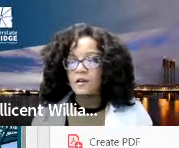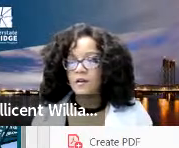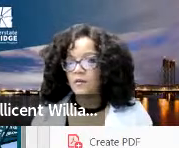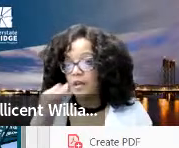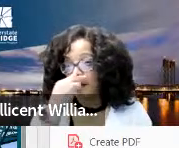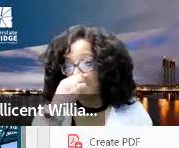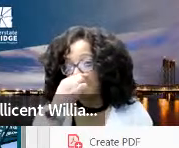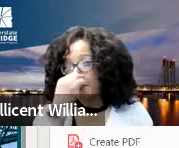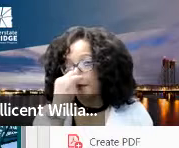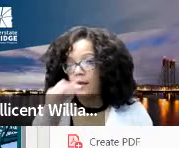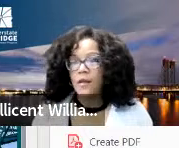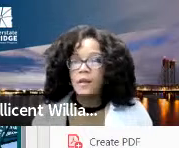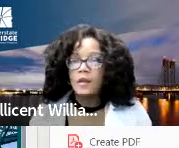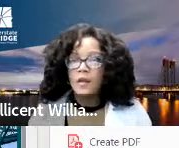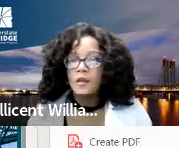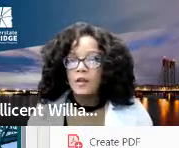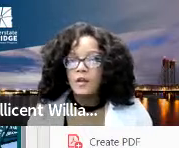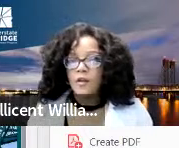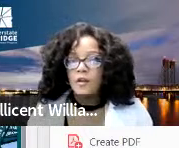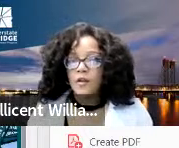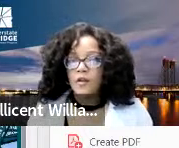any longer. We have a